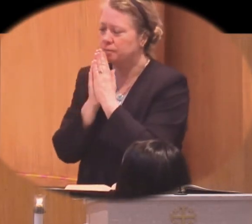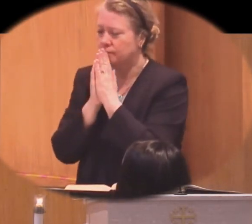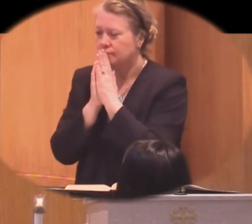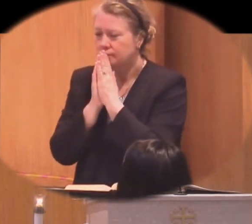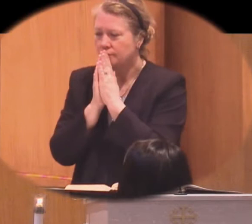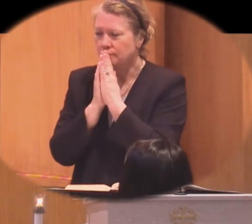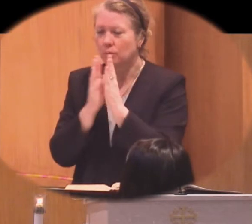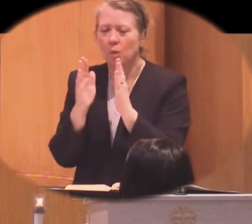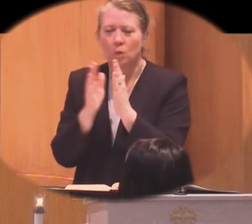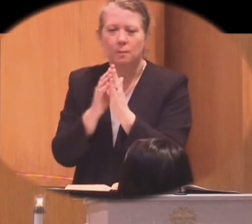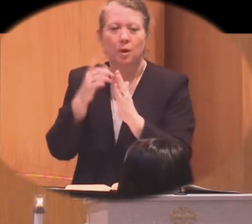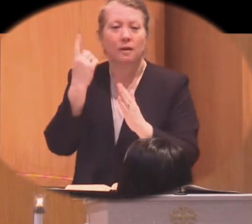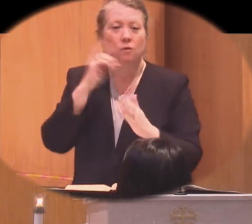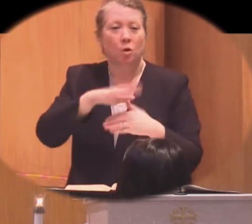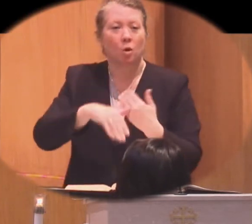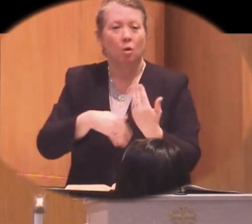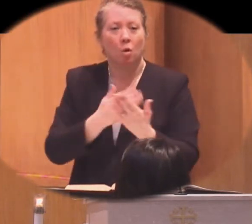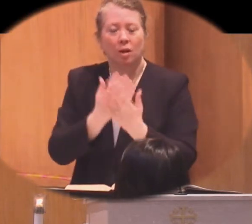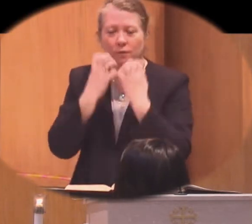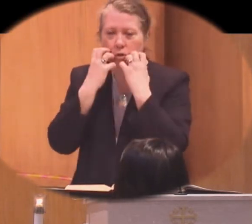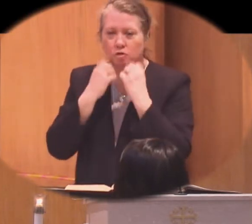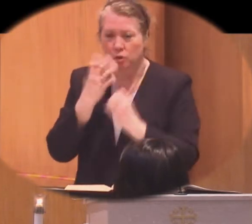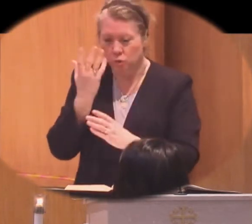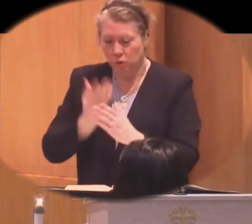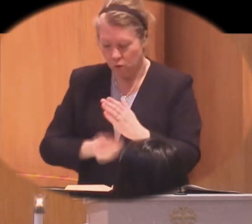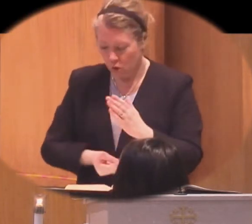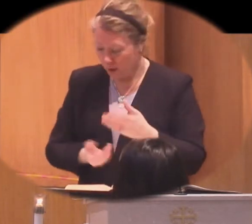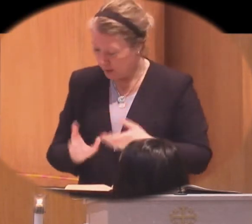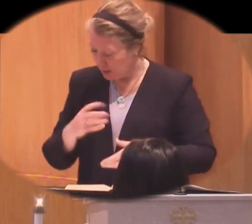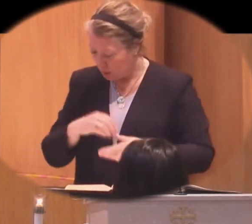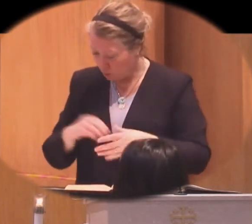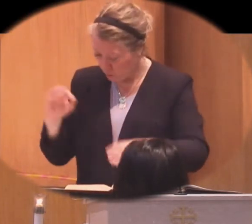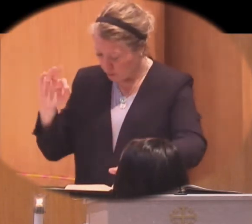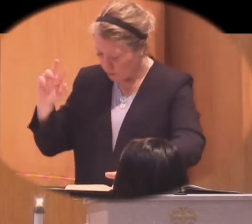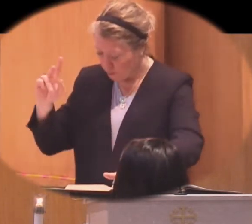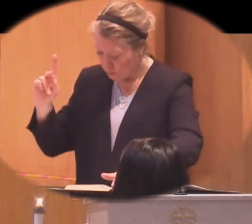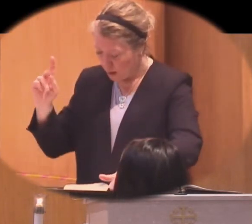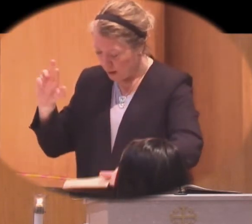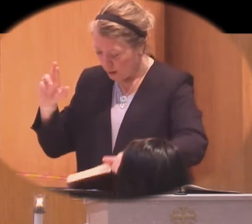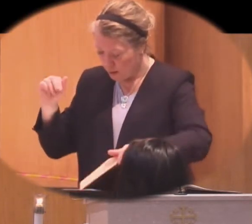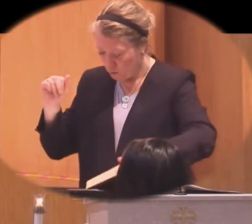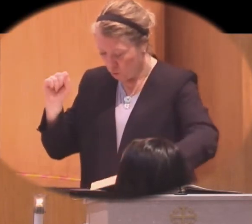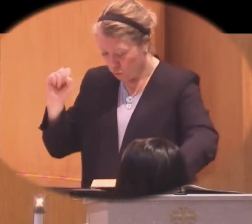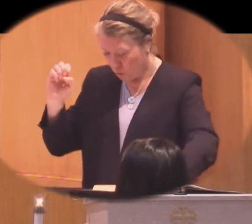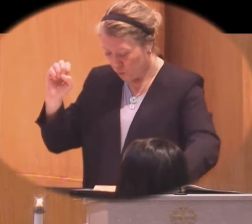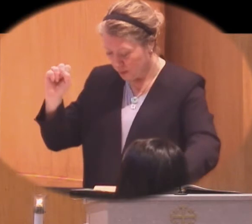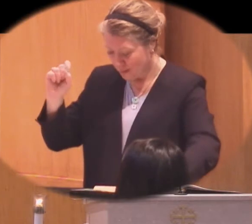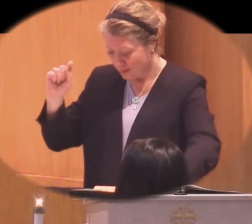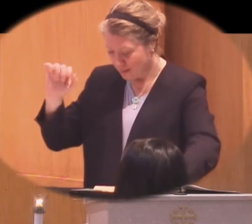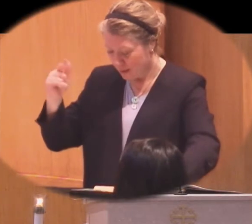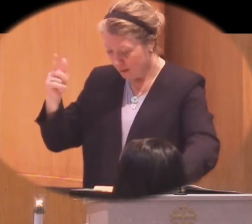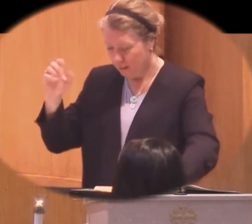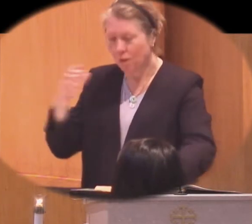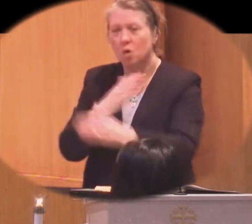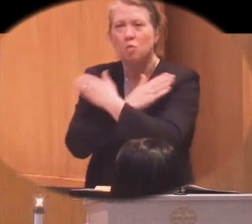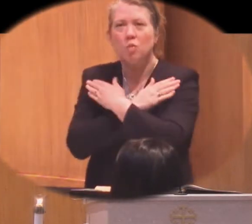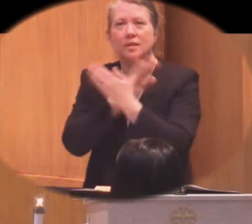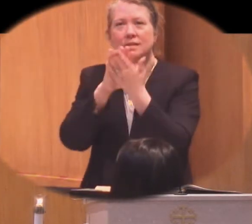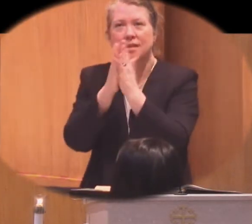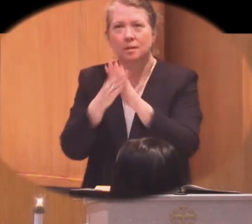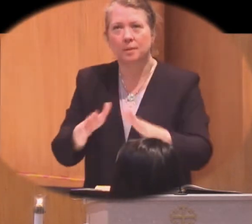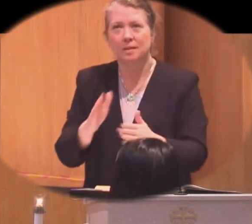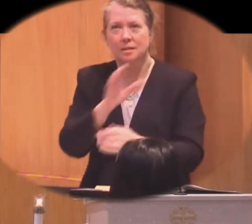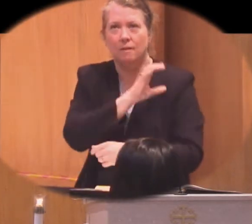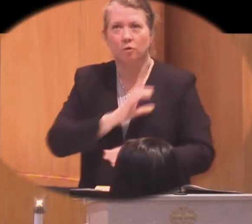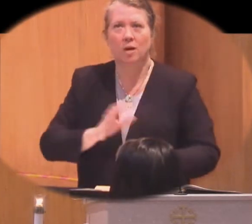pray for our dearly departed, including Frank and Rose Stangle. May they rest in the peace of Christ. Let us pray to